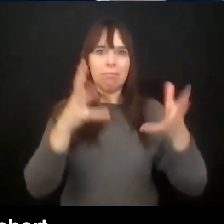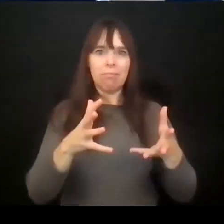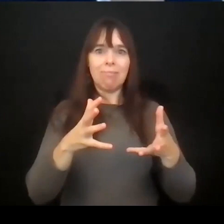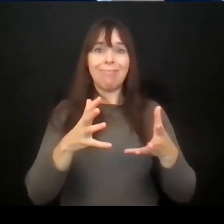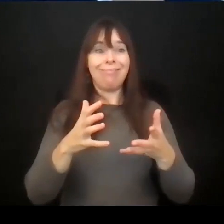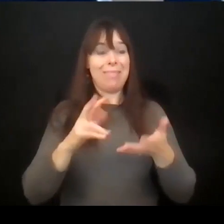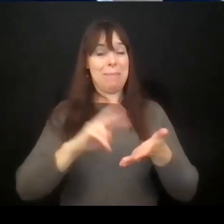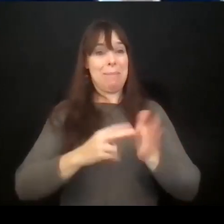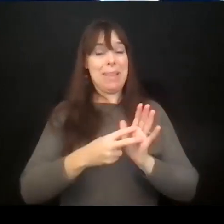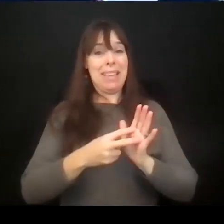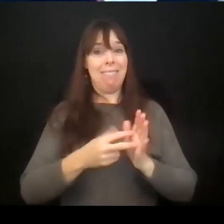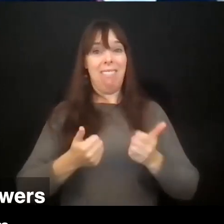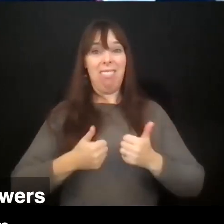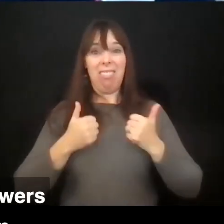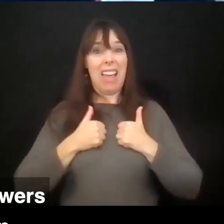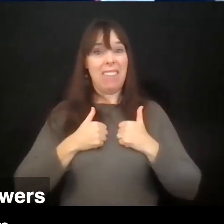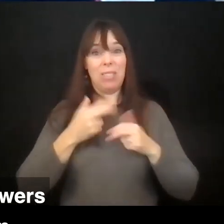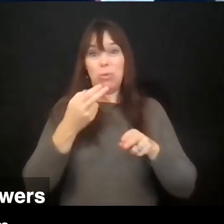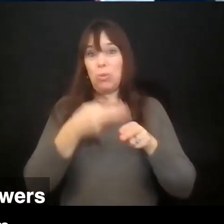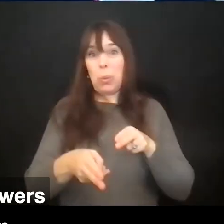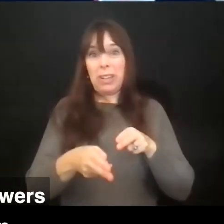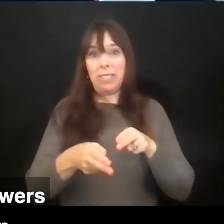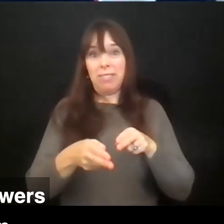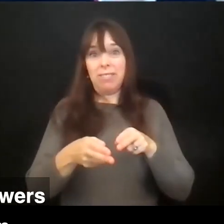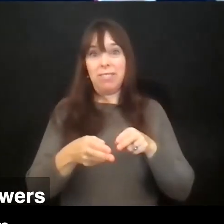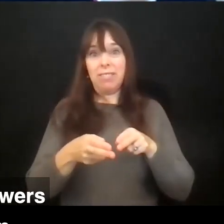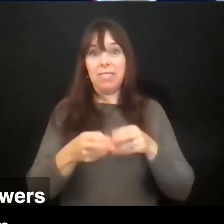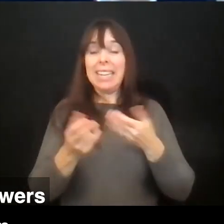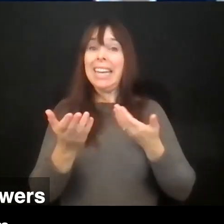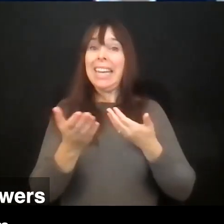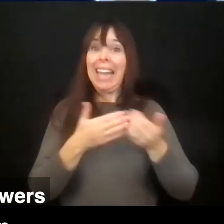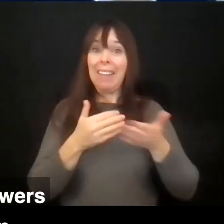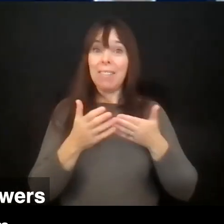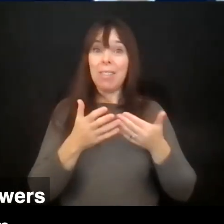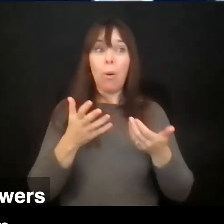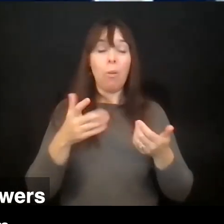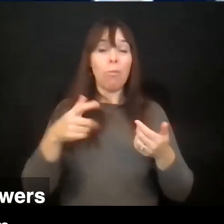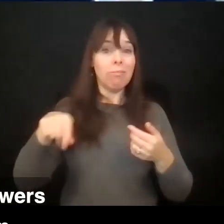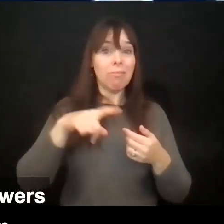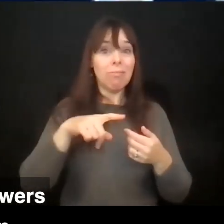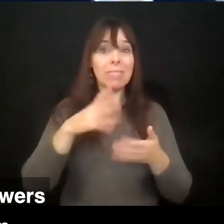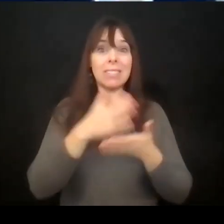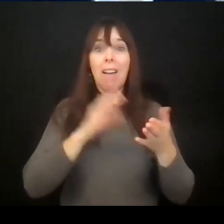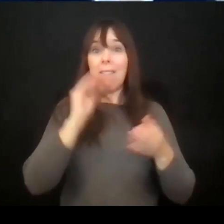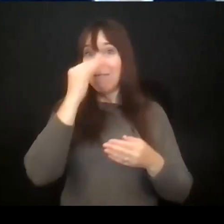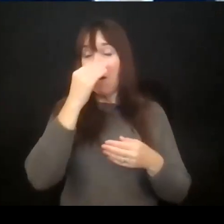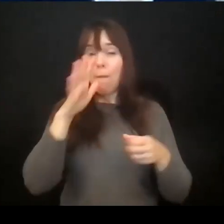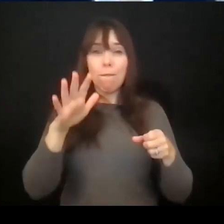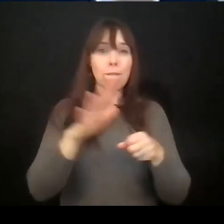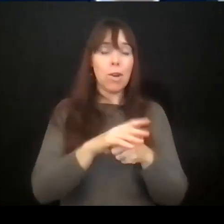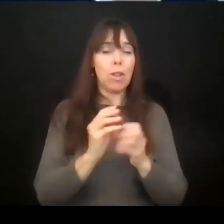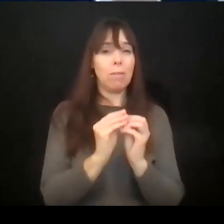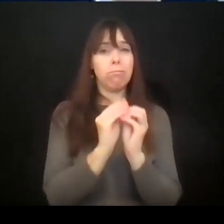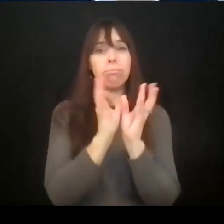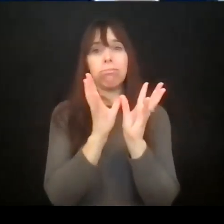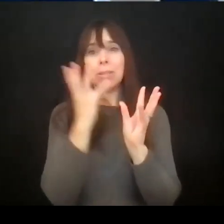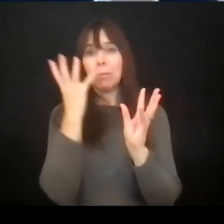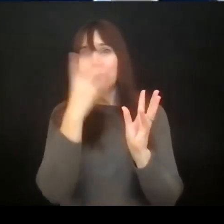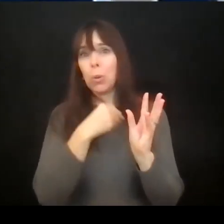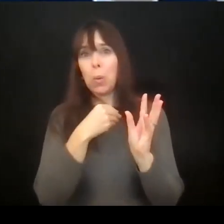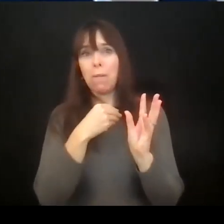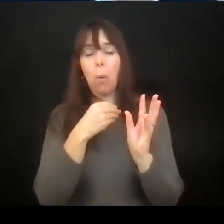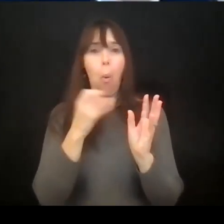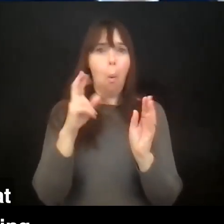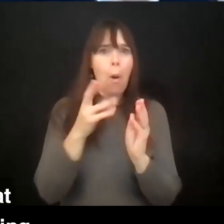short. And while there are flowers that are in full bloom or about